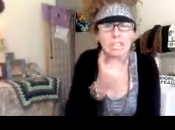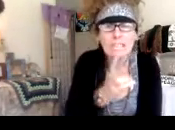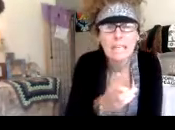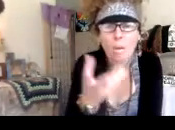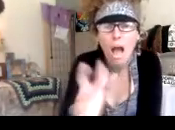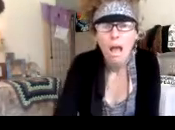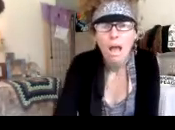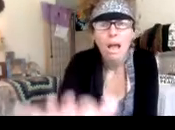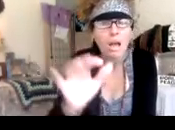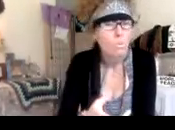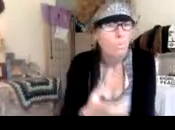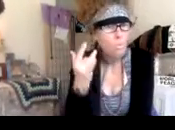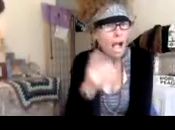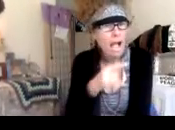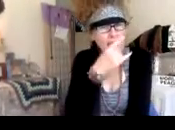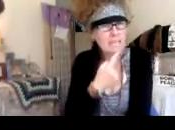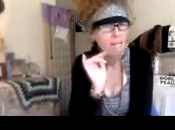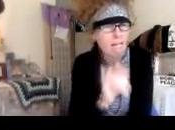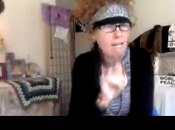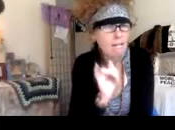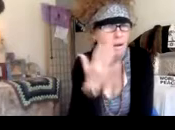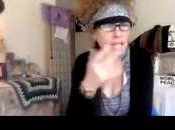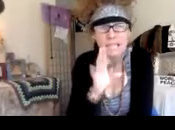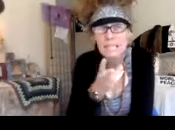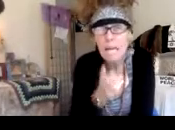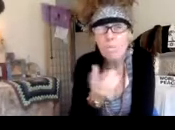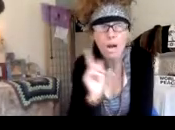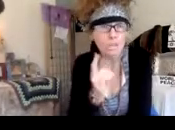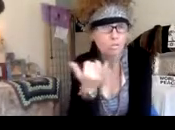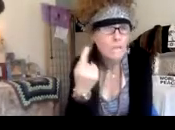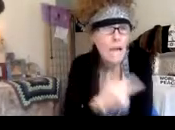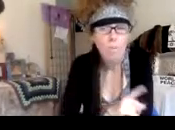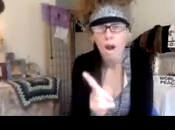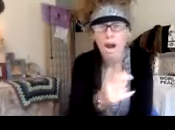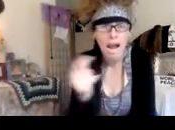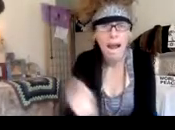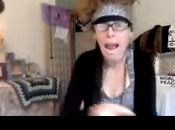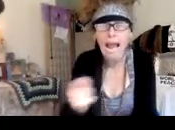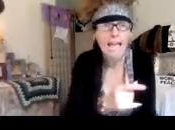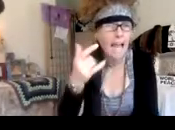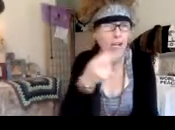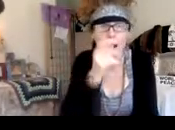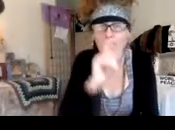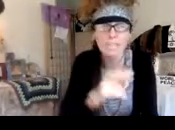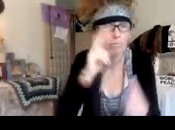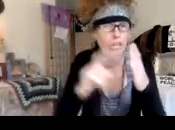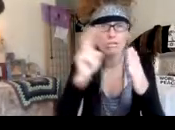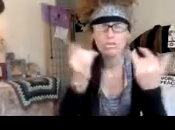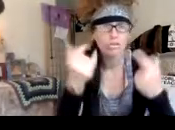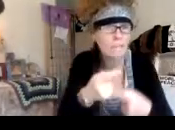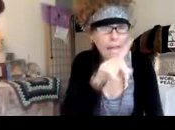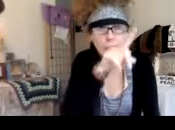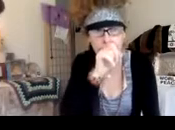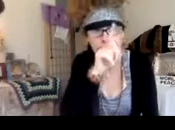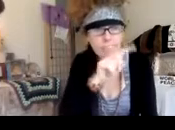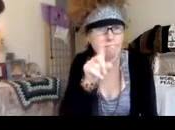Why is a 16-year-old kid claiming this? And if a 16-year-old kid did this, where is he today? Where is anti-gravity research today? And then,